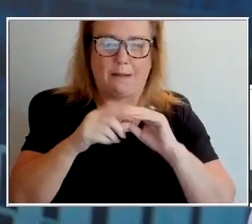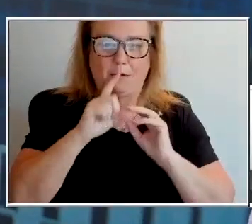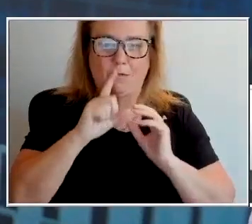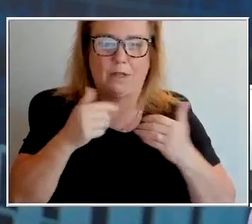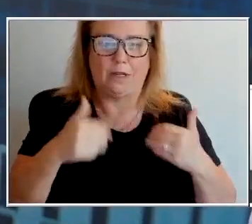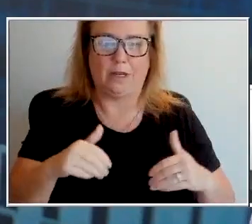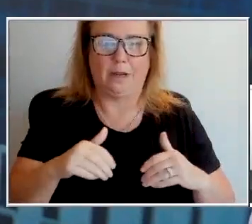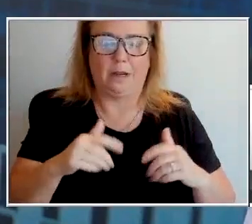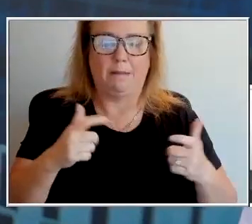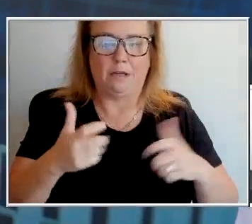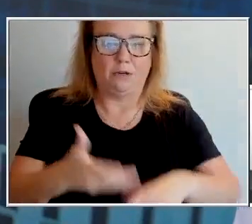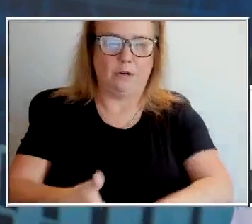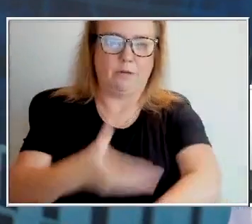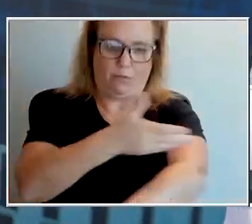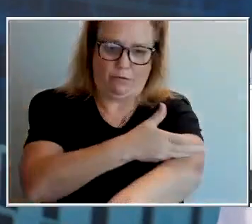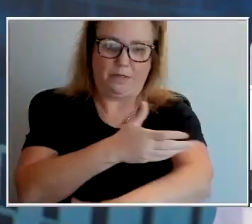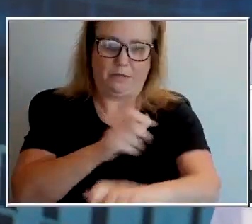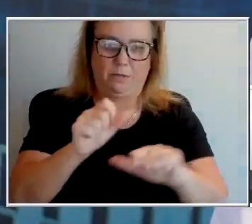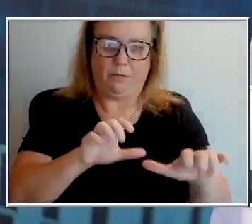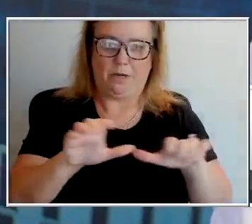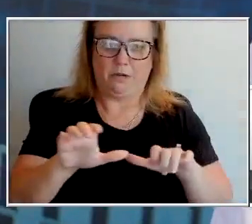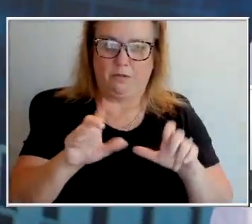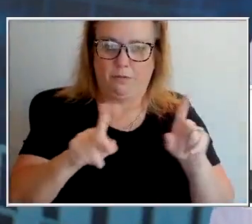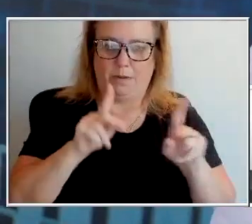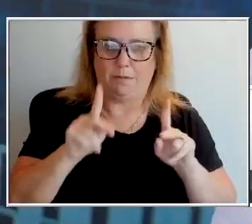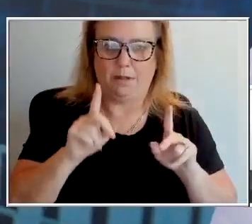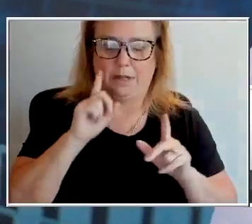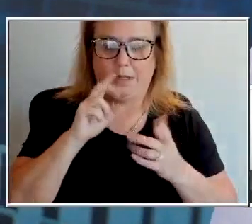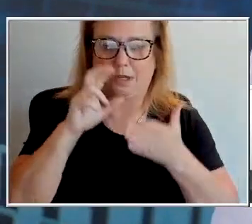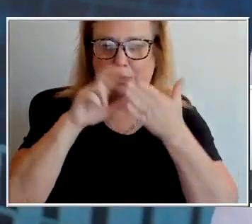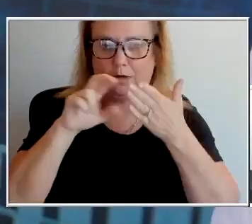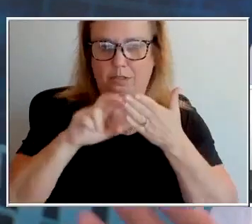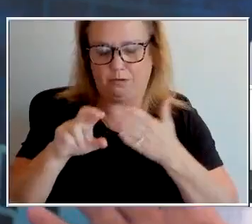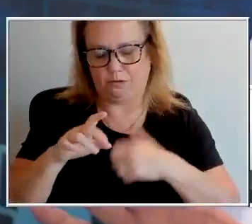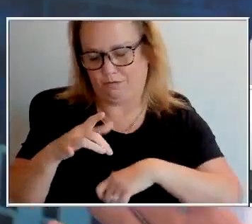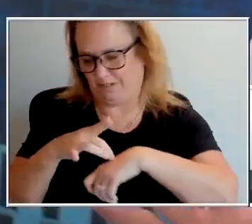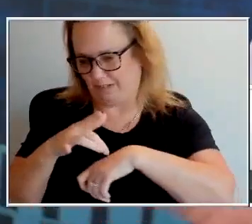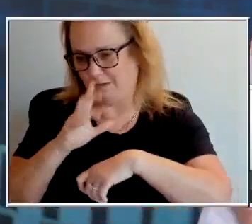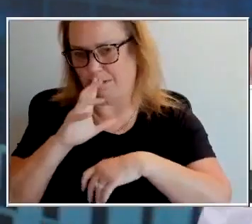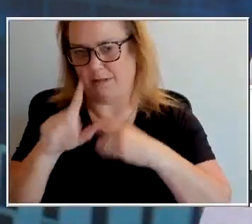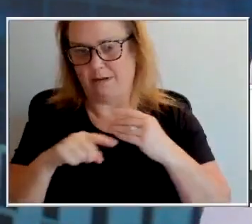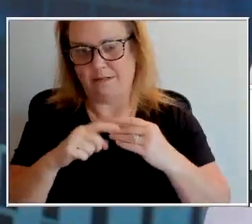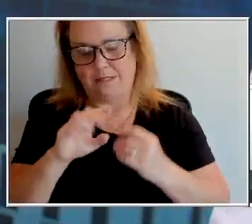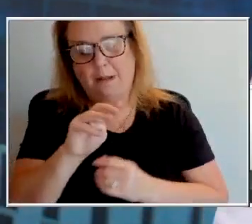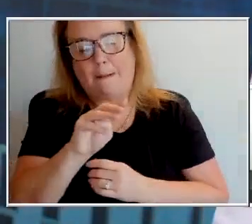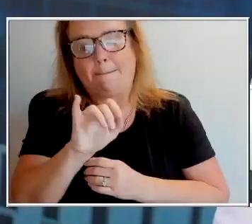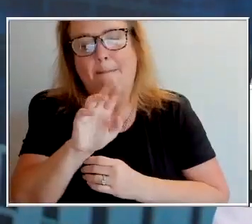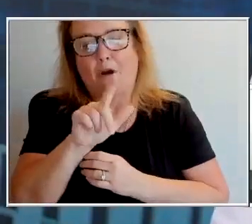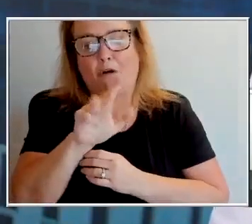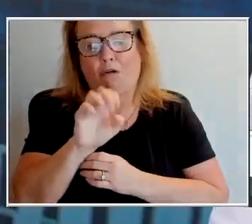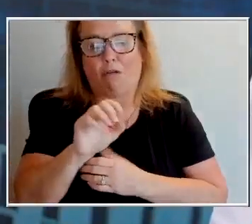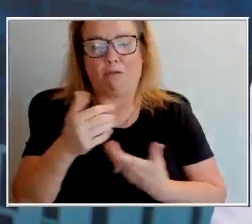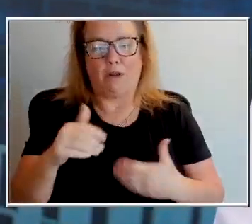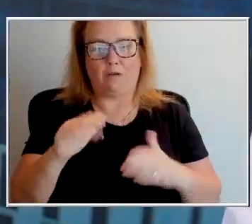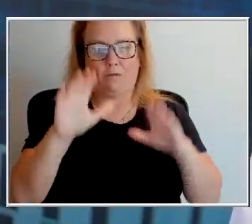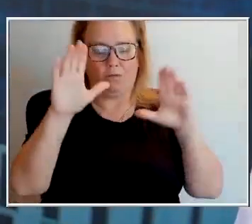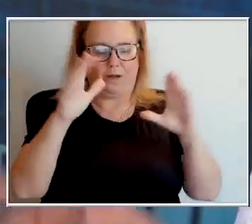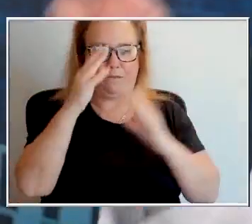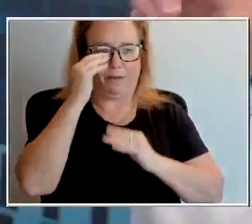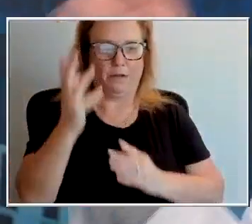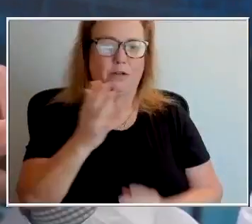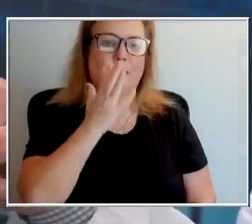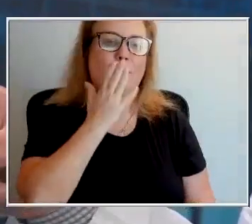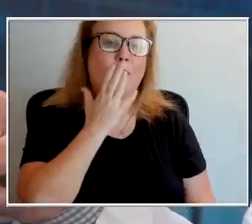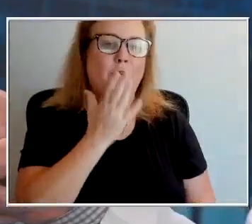major improvements in what we can do for people. And I think the research you've touched base today, it's like a little miracle. And what great information, what great news. Thanks for being